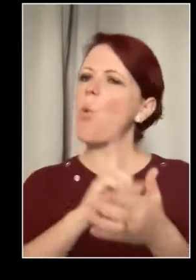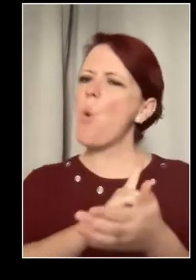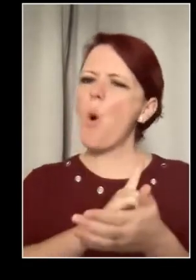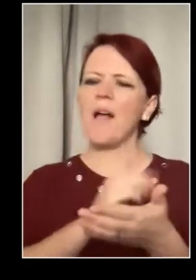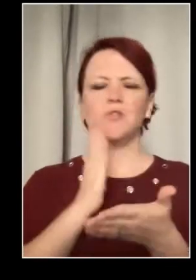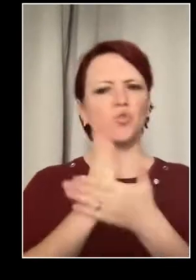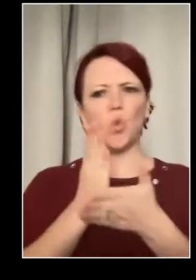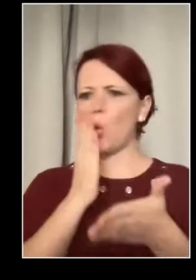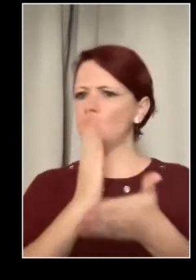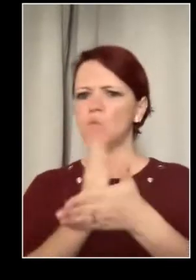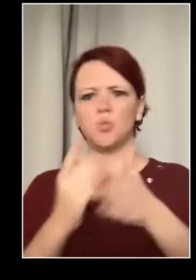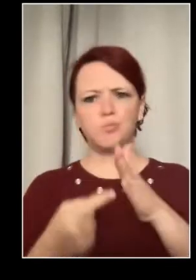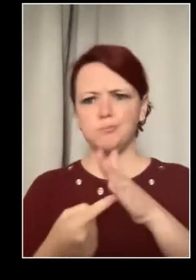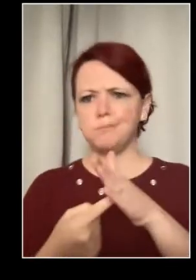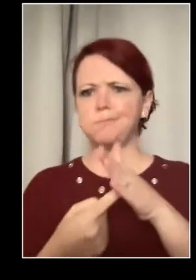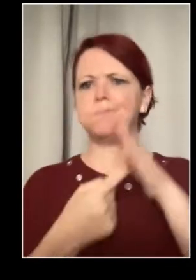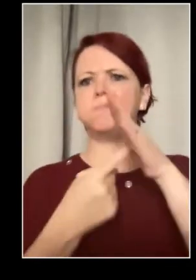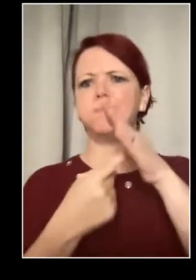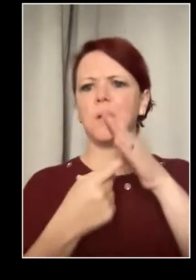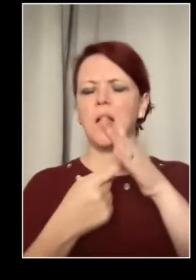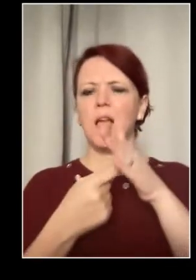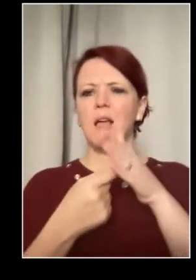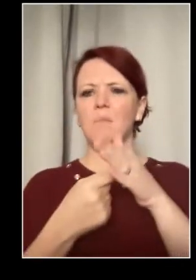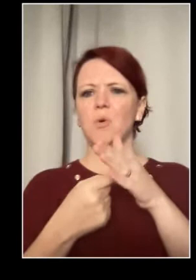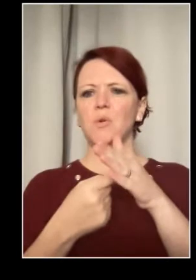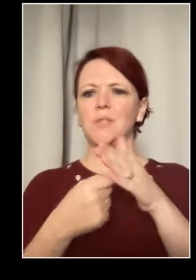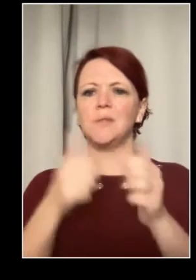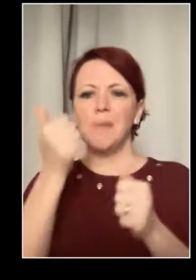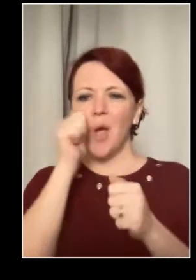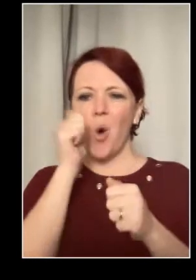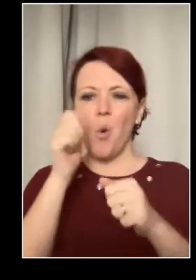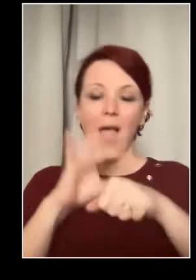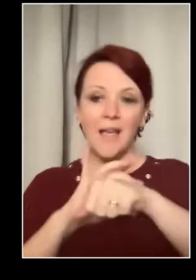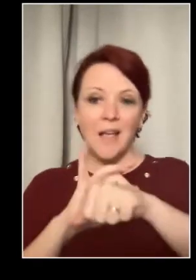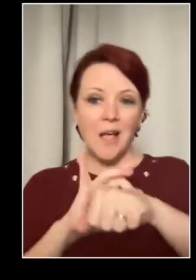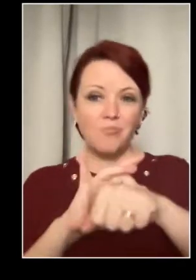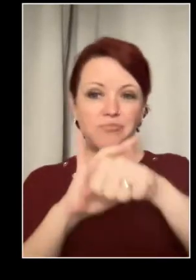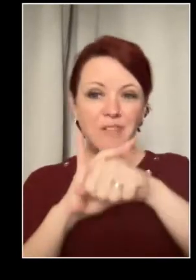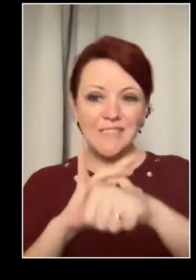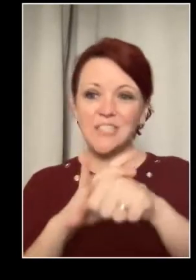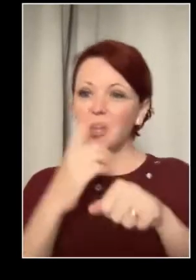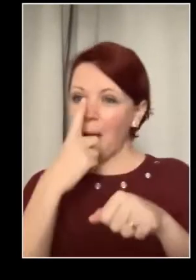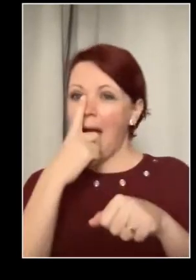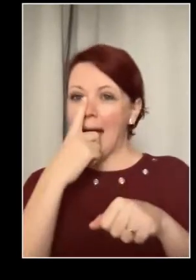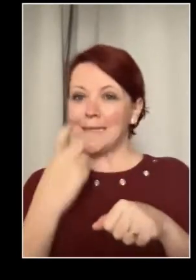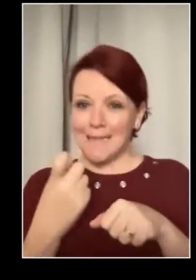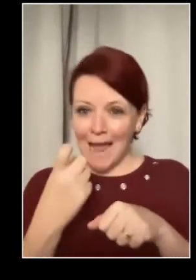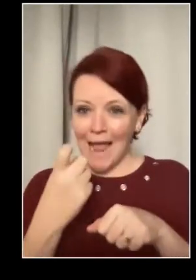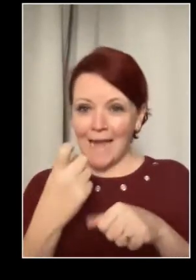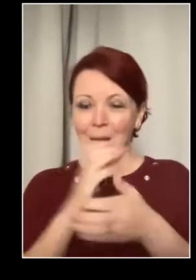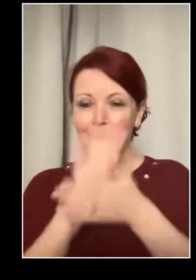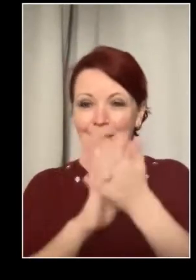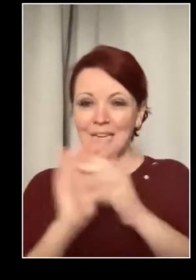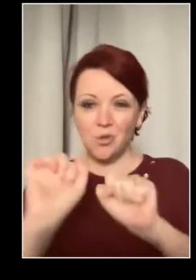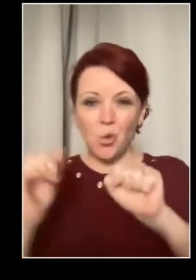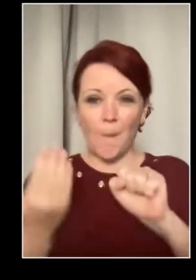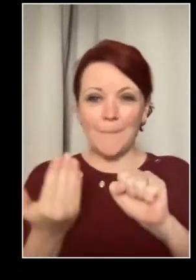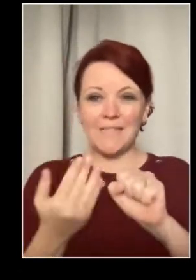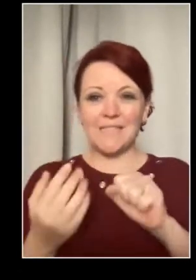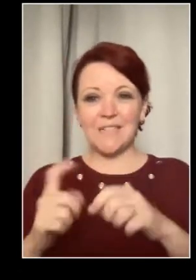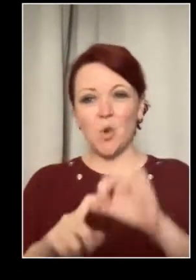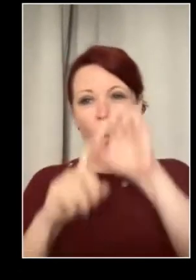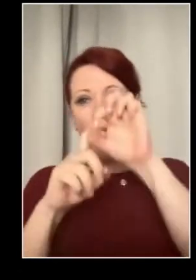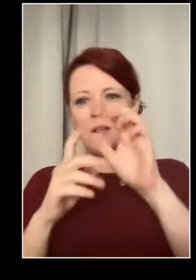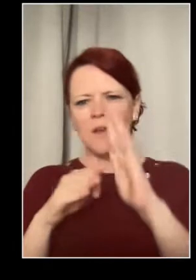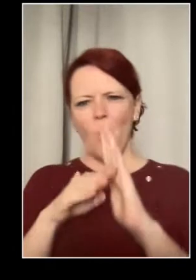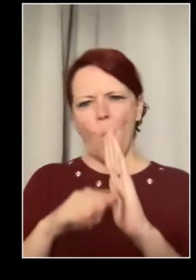see apprenticeships as delivering the pipeline of sustainable talent and of attracting the high calibre and dynamic individuals who will help them